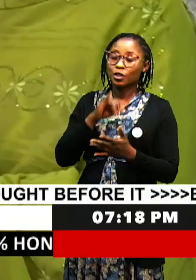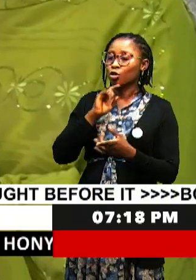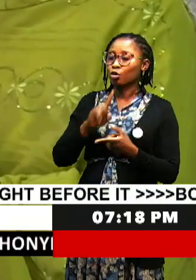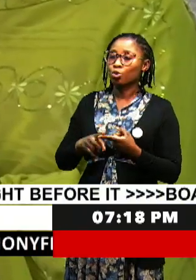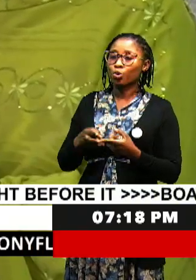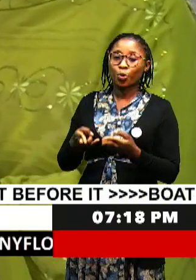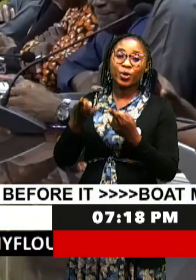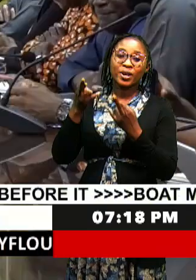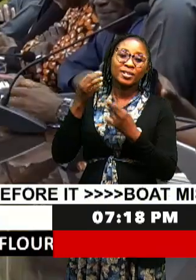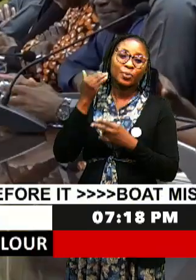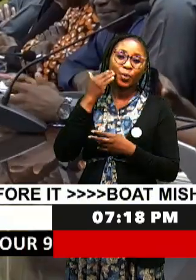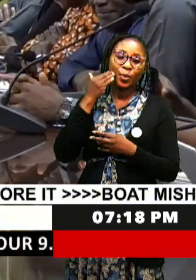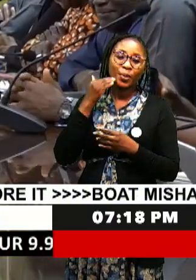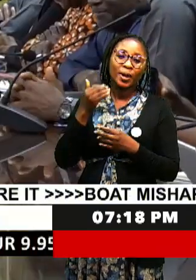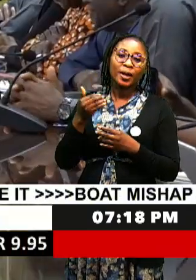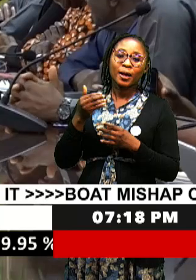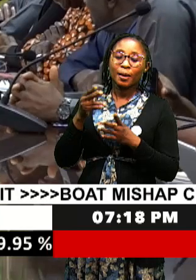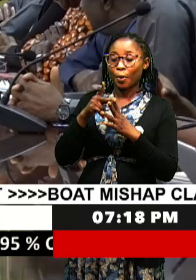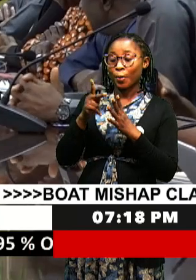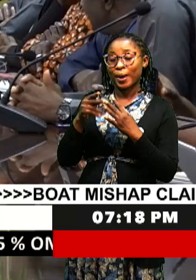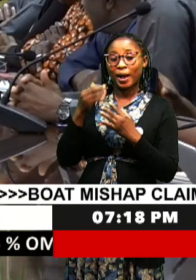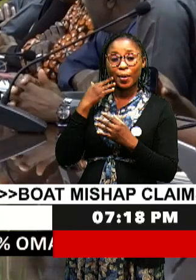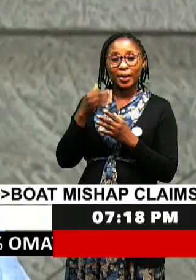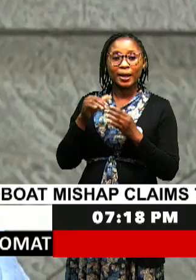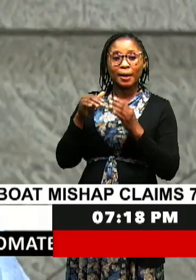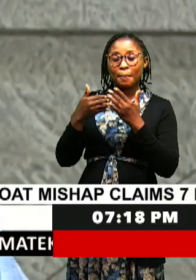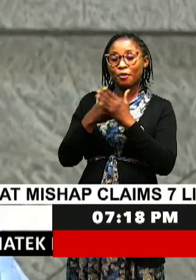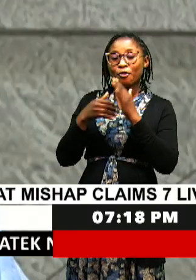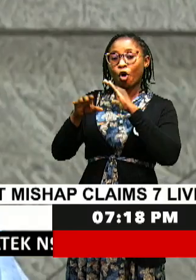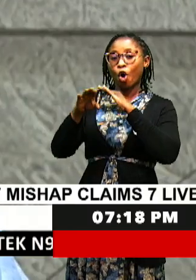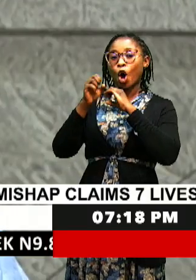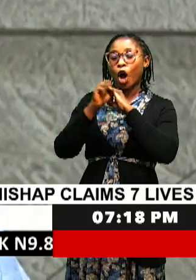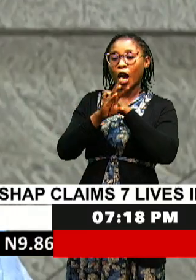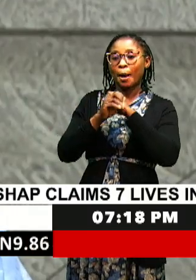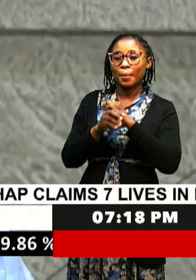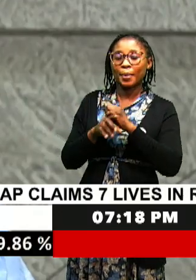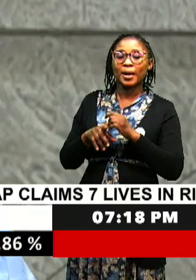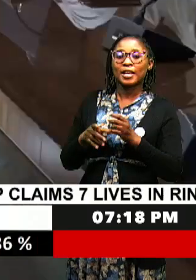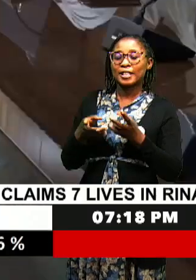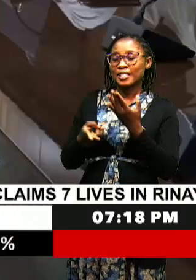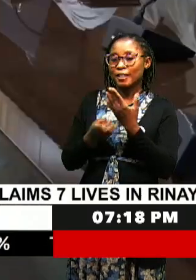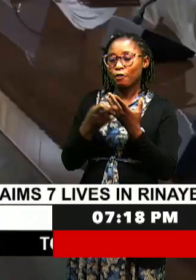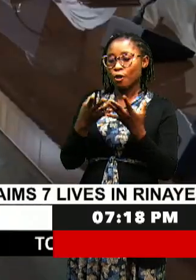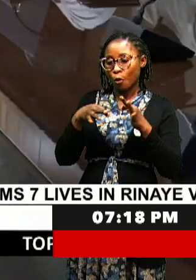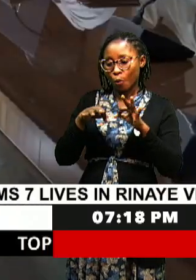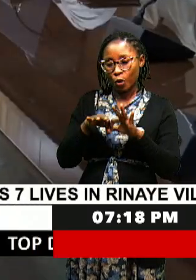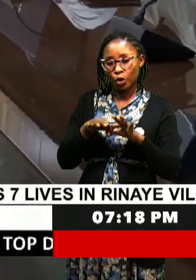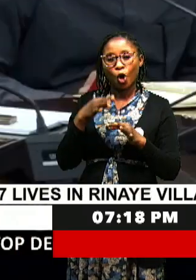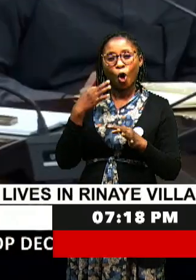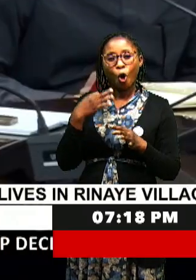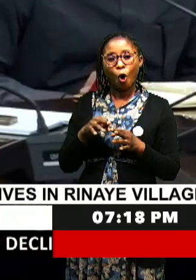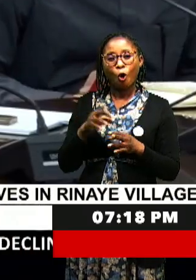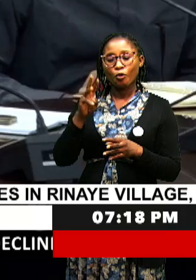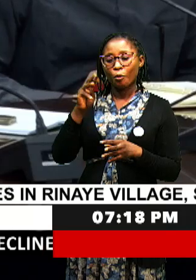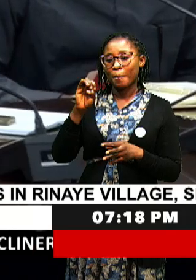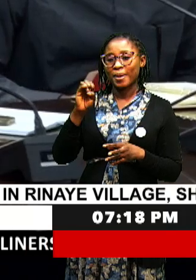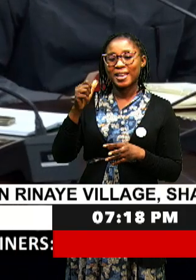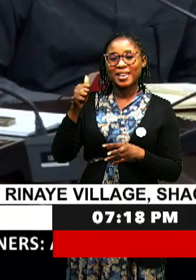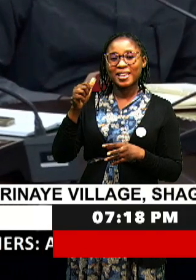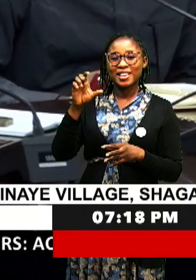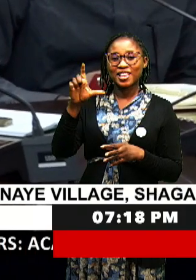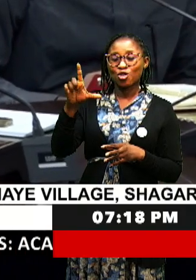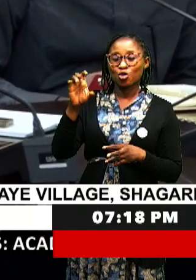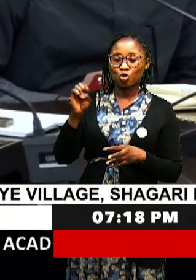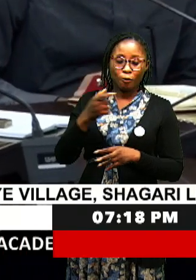public awareness ahead of a health campaign on the life-saving importance of the measles rubella vaccine in